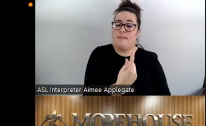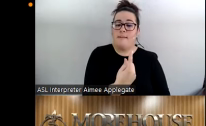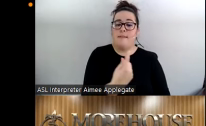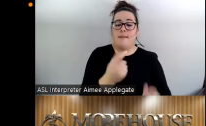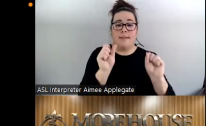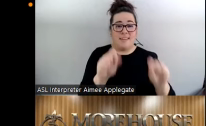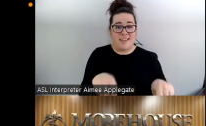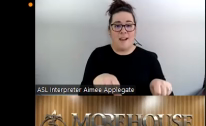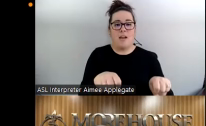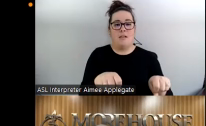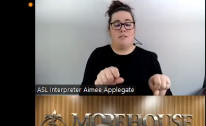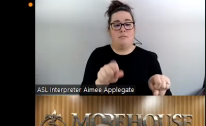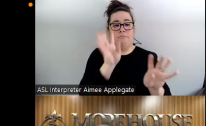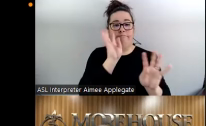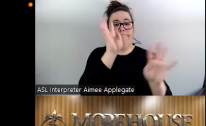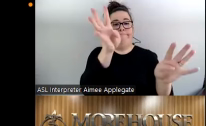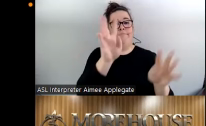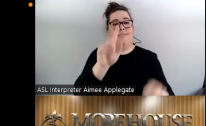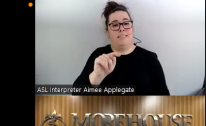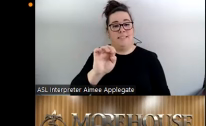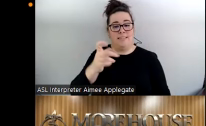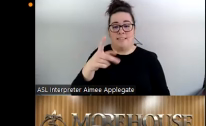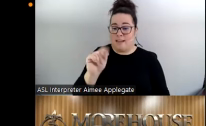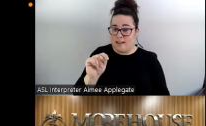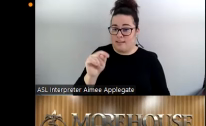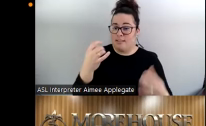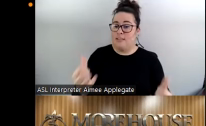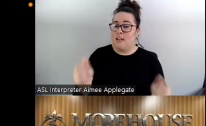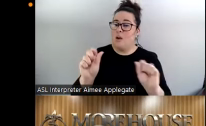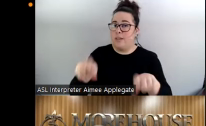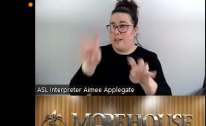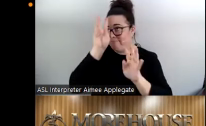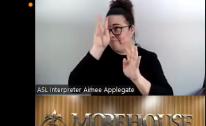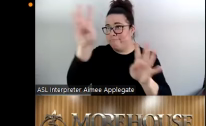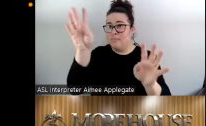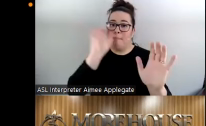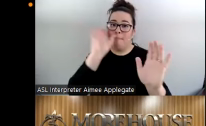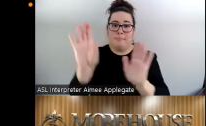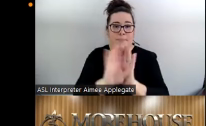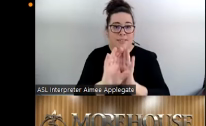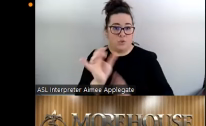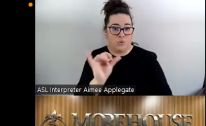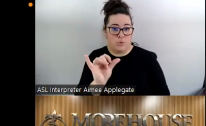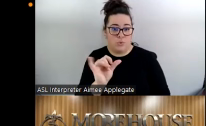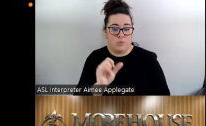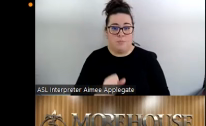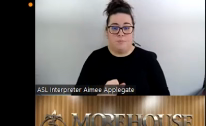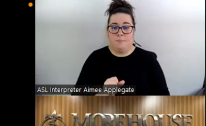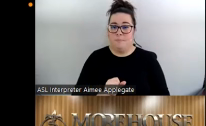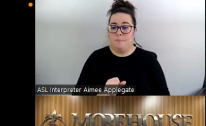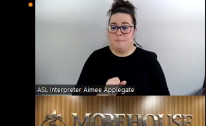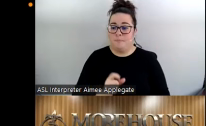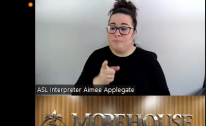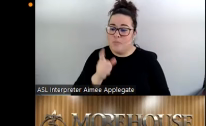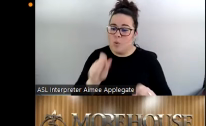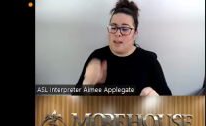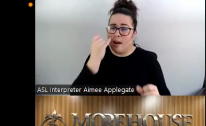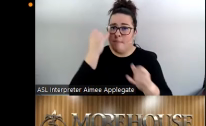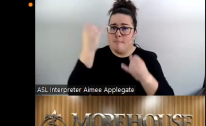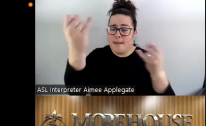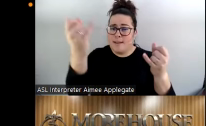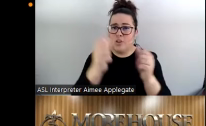generate text, but we now have the ability to even generate images as well, right? And you could imagine, with a lot of power, as we'll